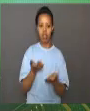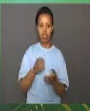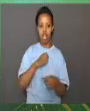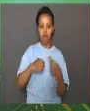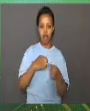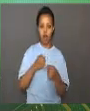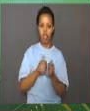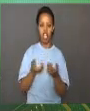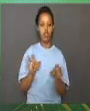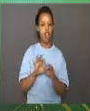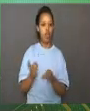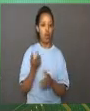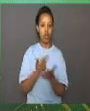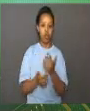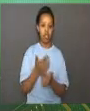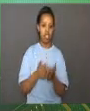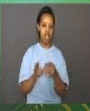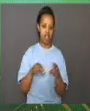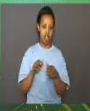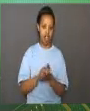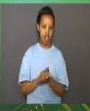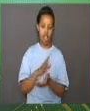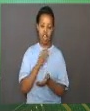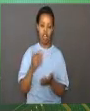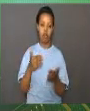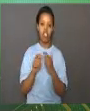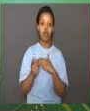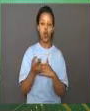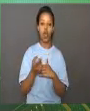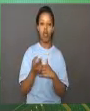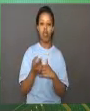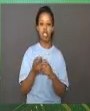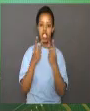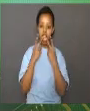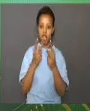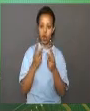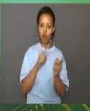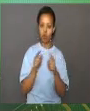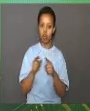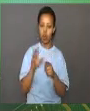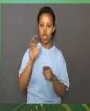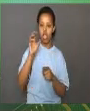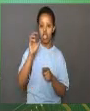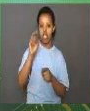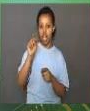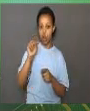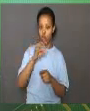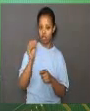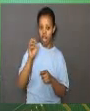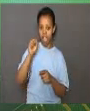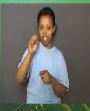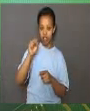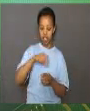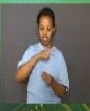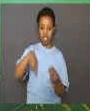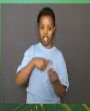environment. We took a closer look at the nitrogen and sulfur cycle to demonstrate